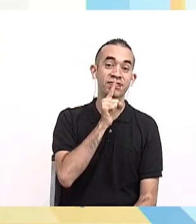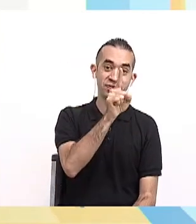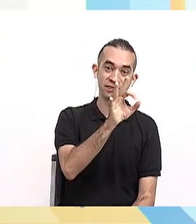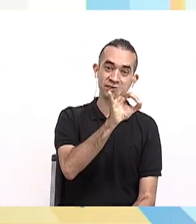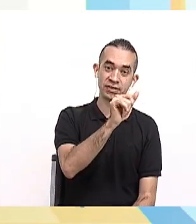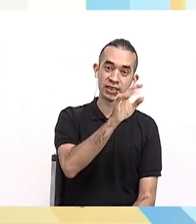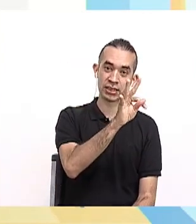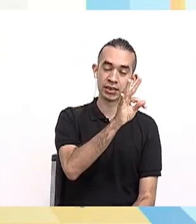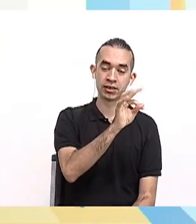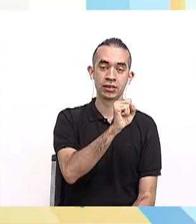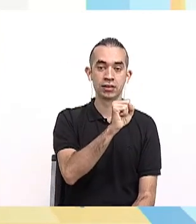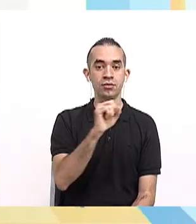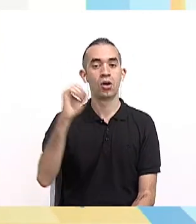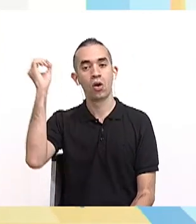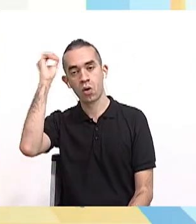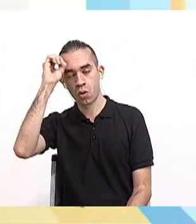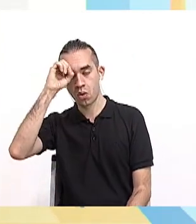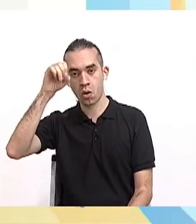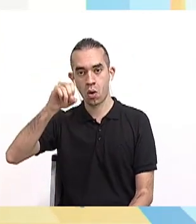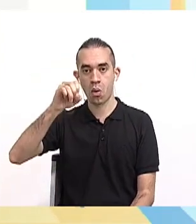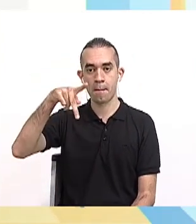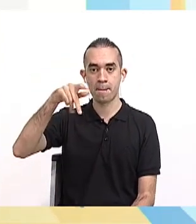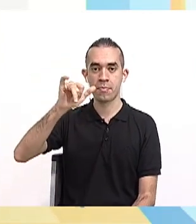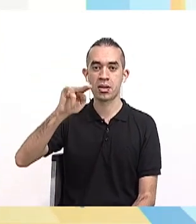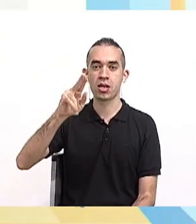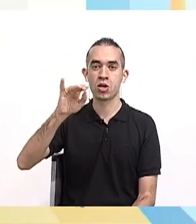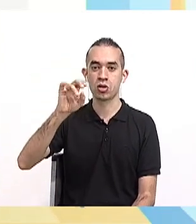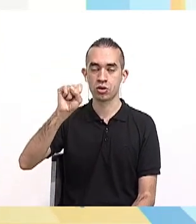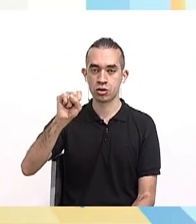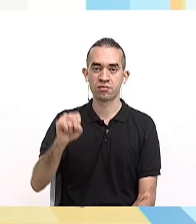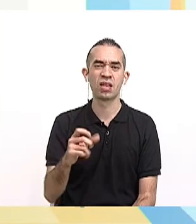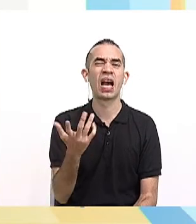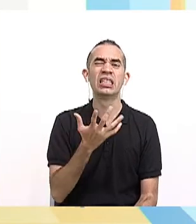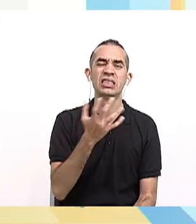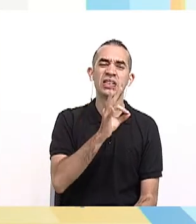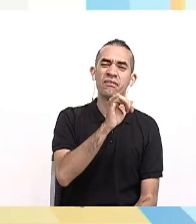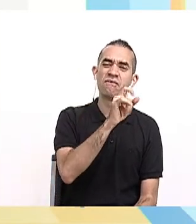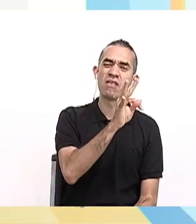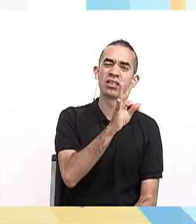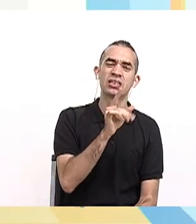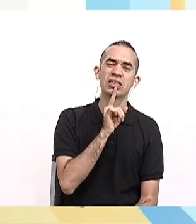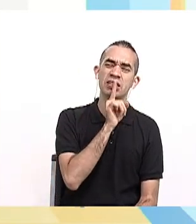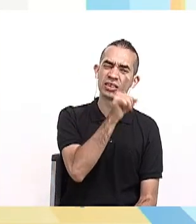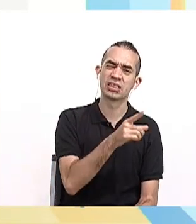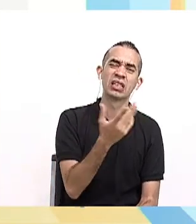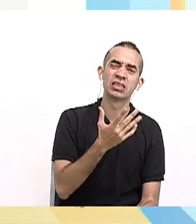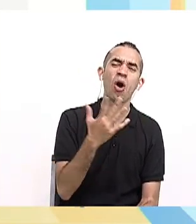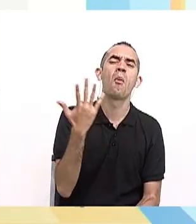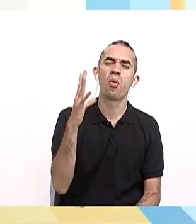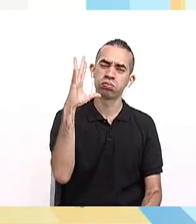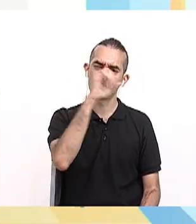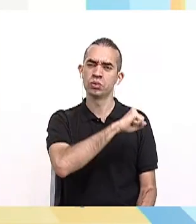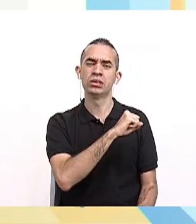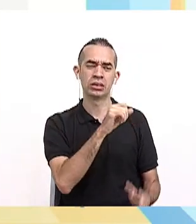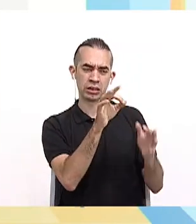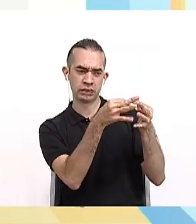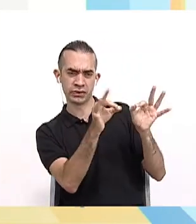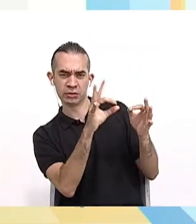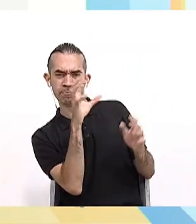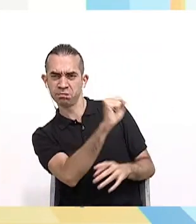and opinions. Can you tell me what a fact is? How do you identify a fact in a